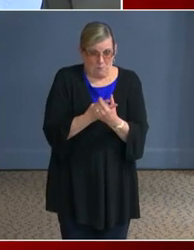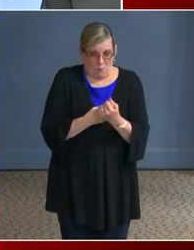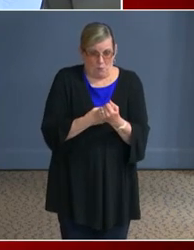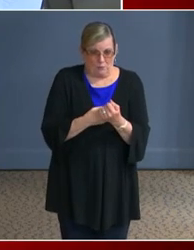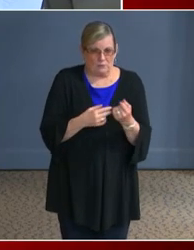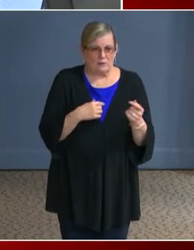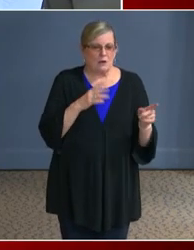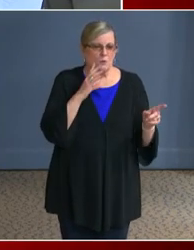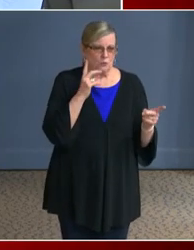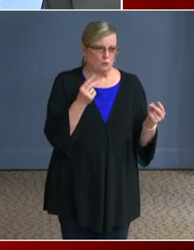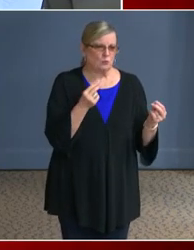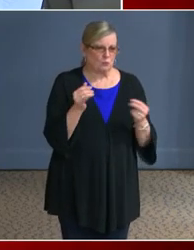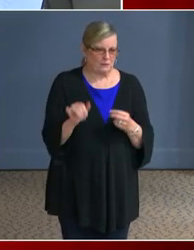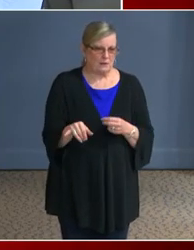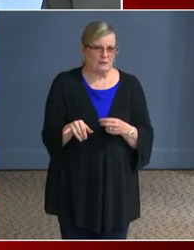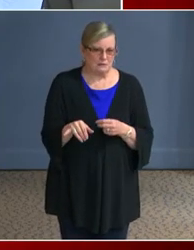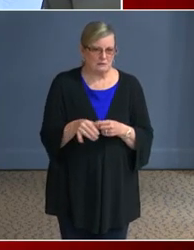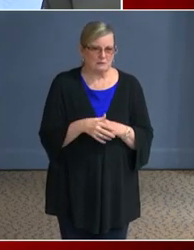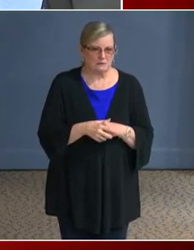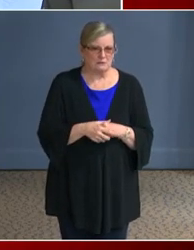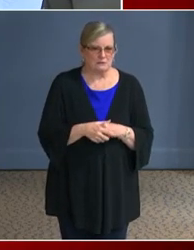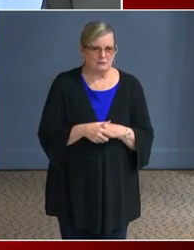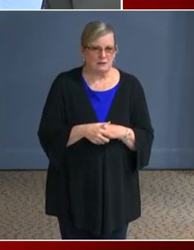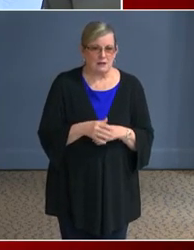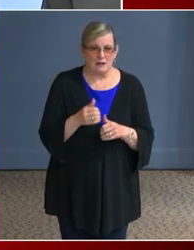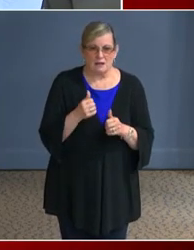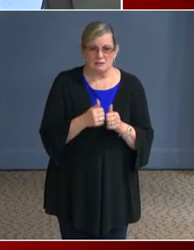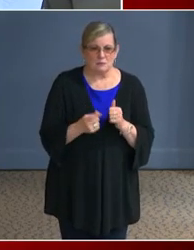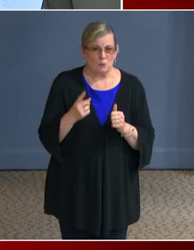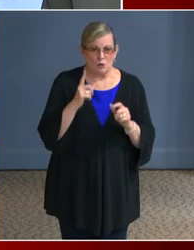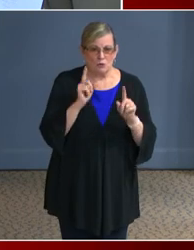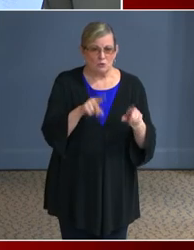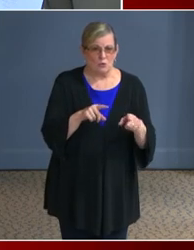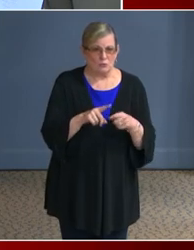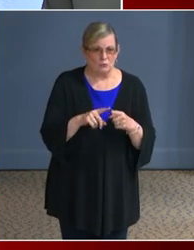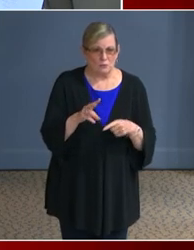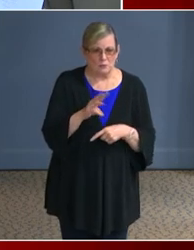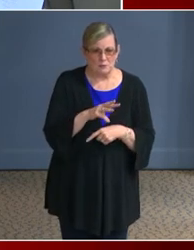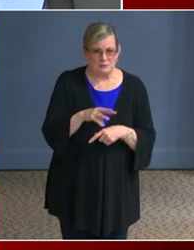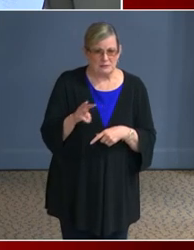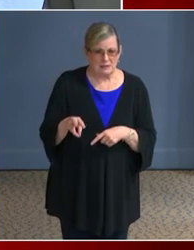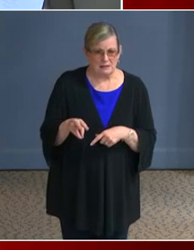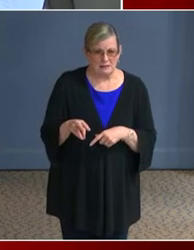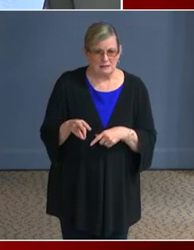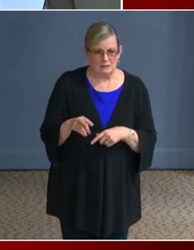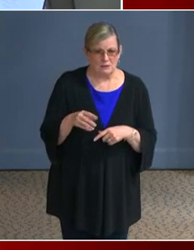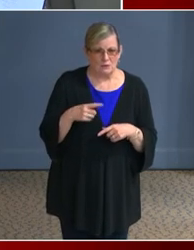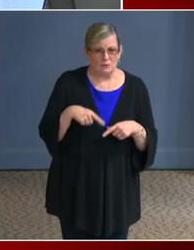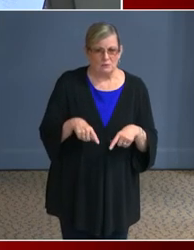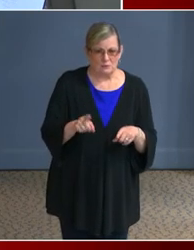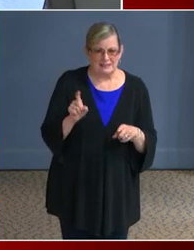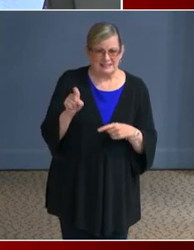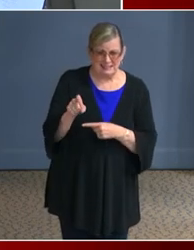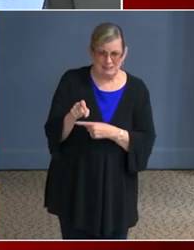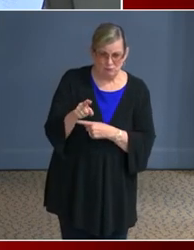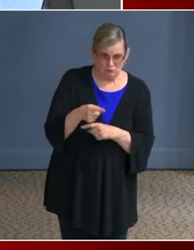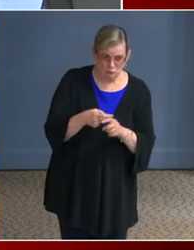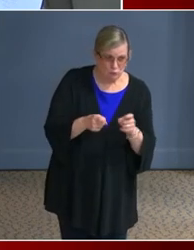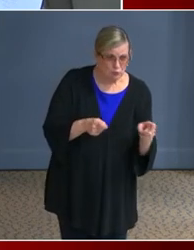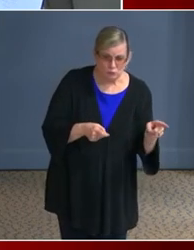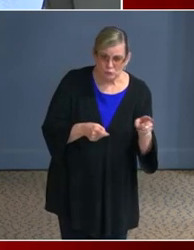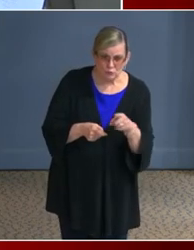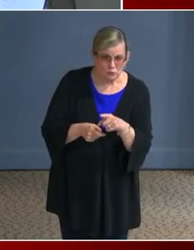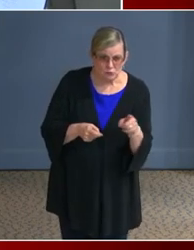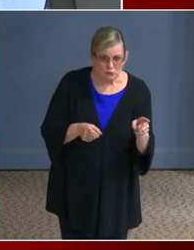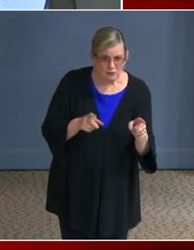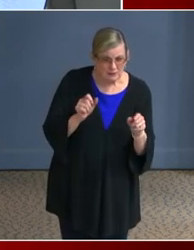do that. But just everybody, go to the website, read about what we need from you, so that